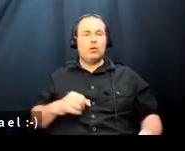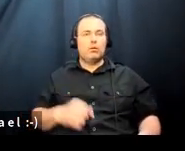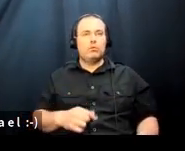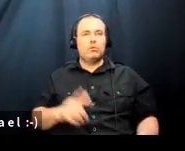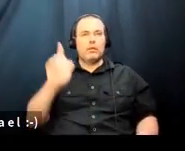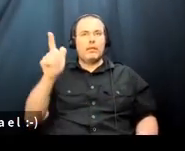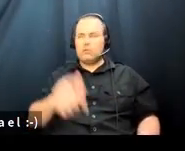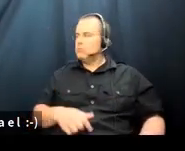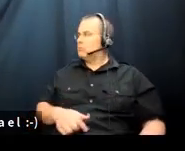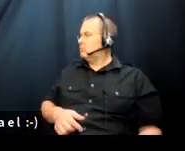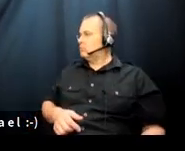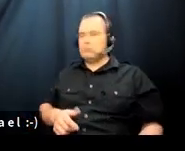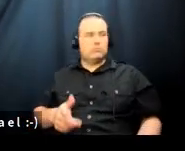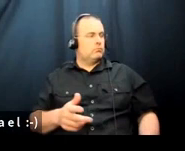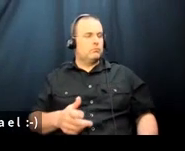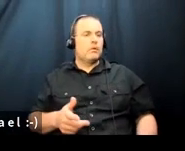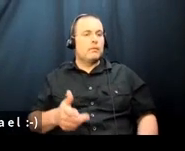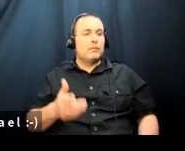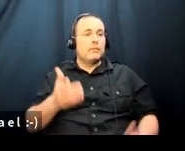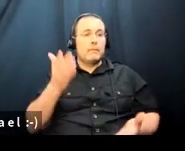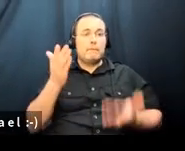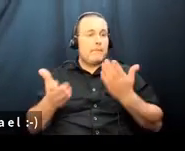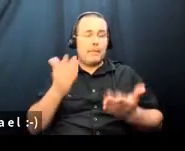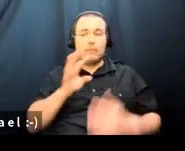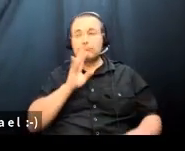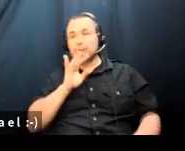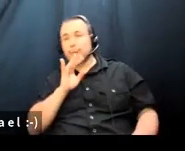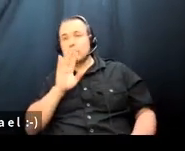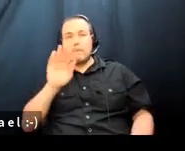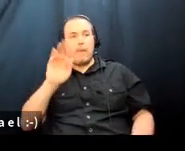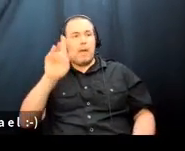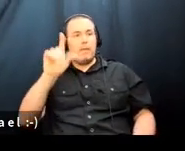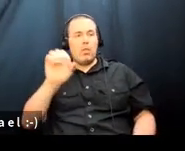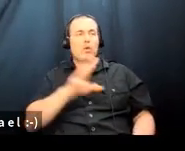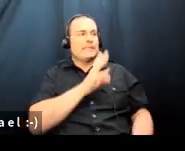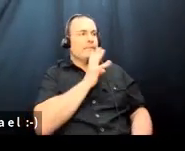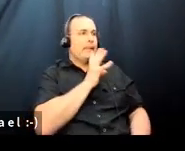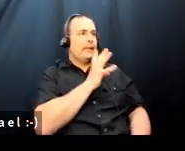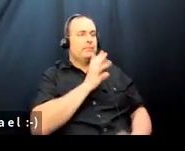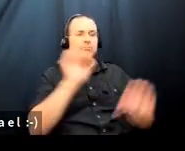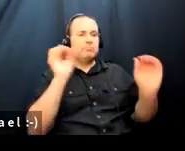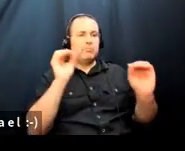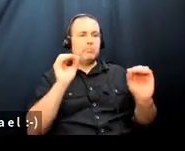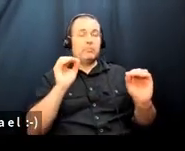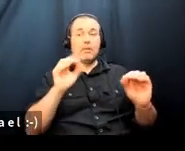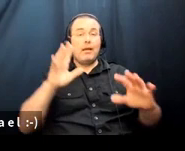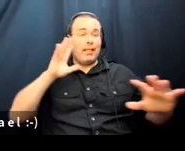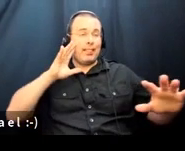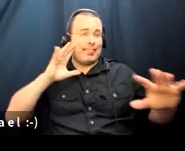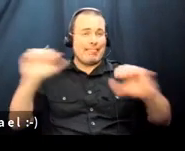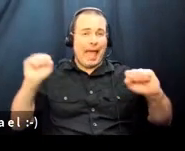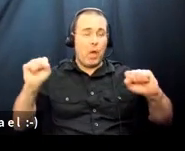speak, and they may not, interestingly, respond to loud sounds in the environment. And that includes